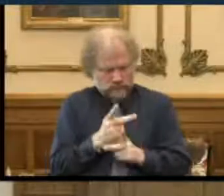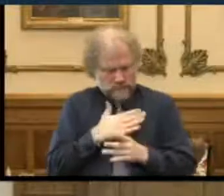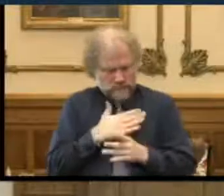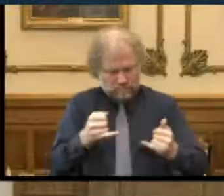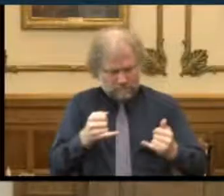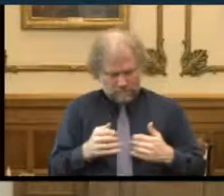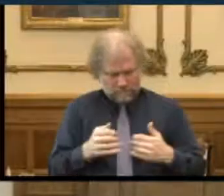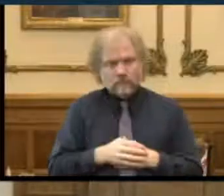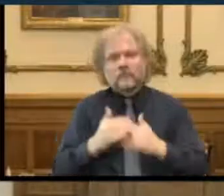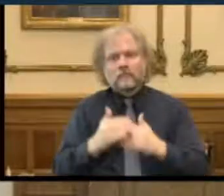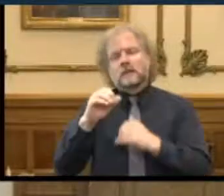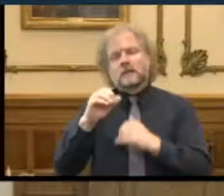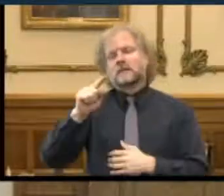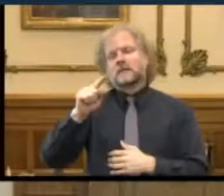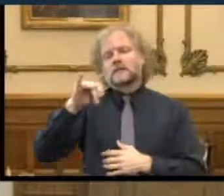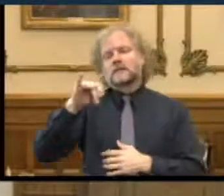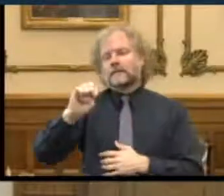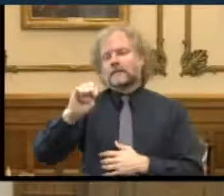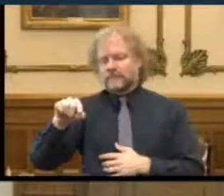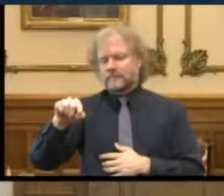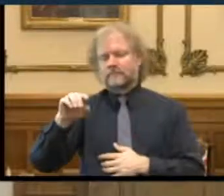Stephanie Wade, RTV.